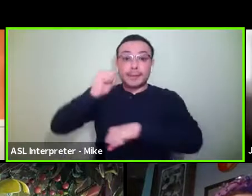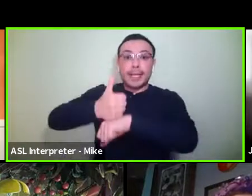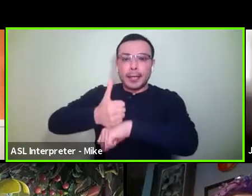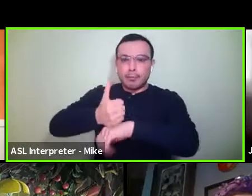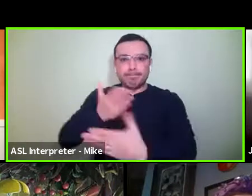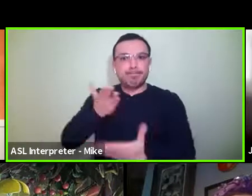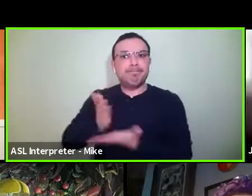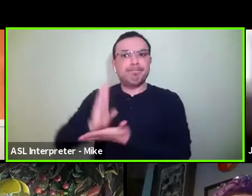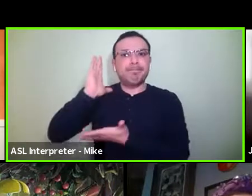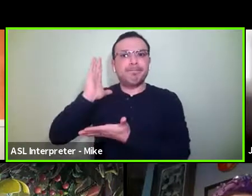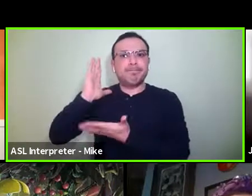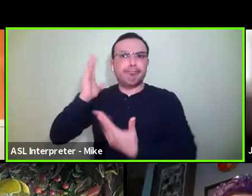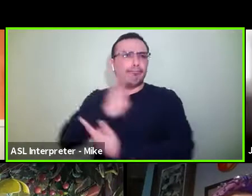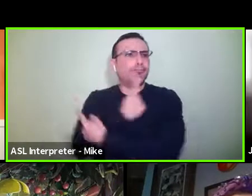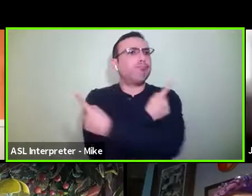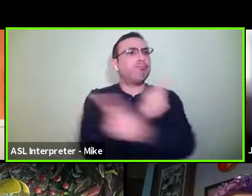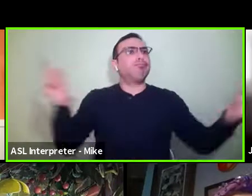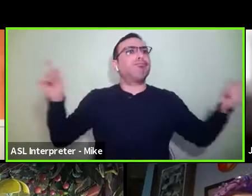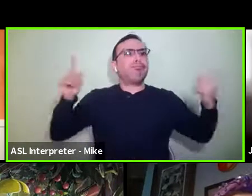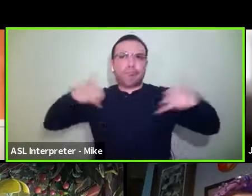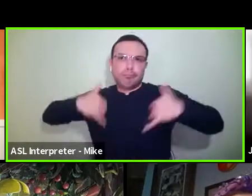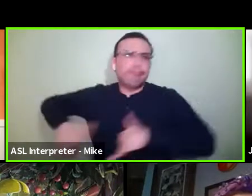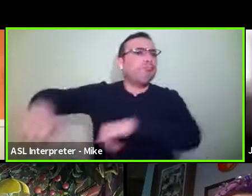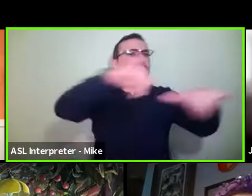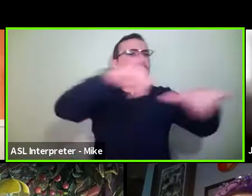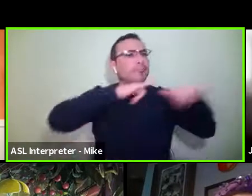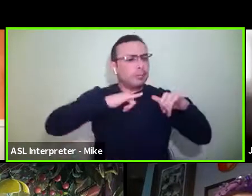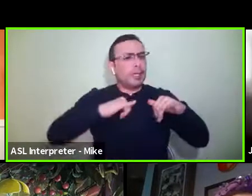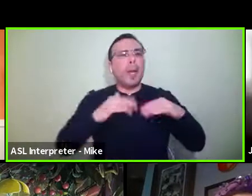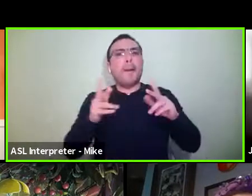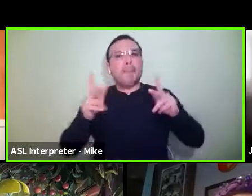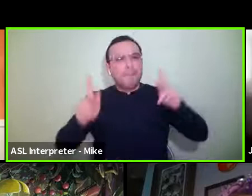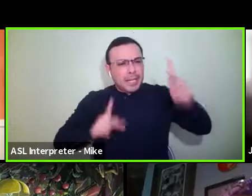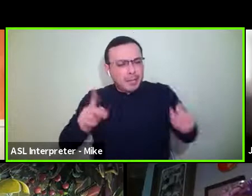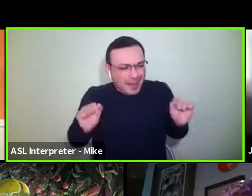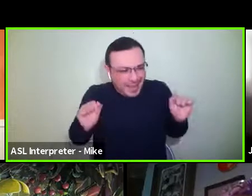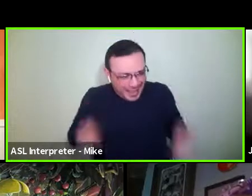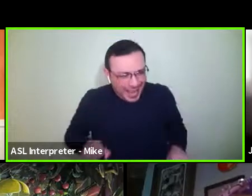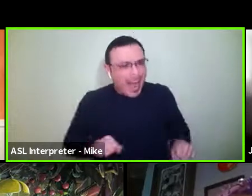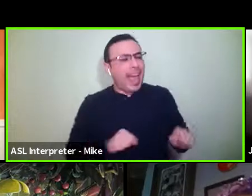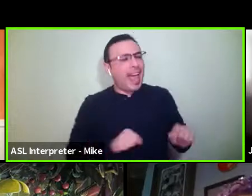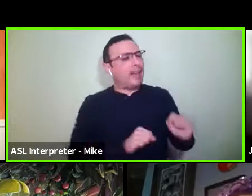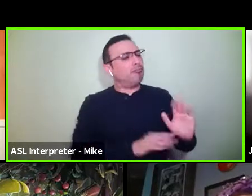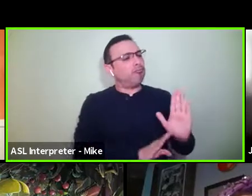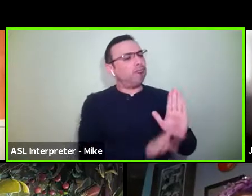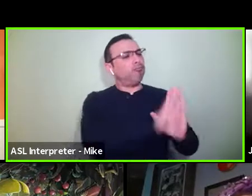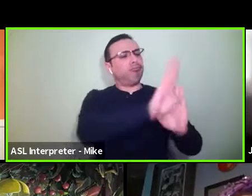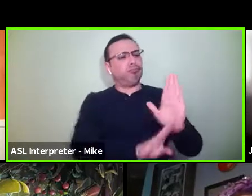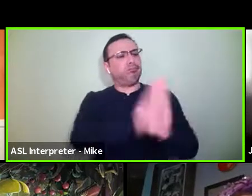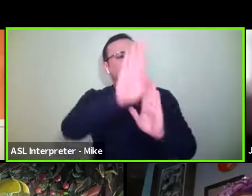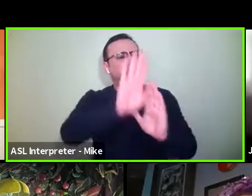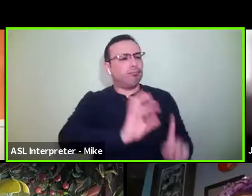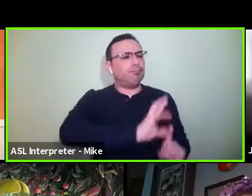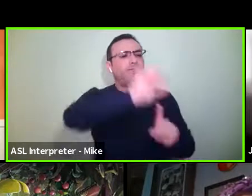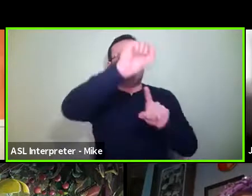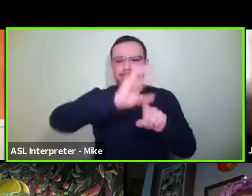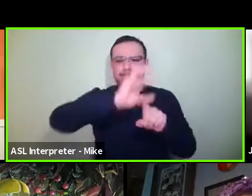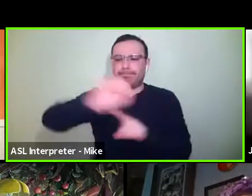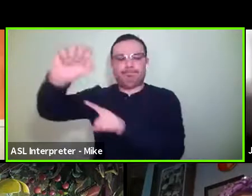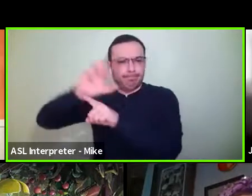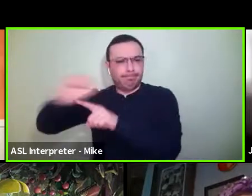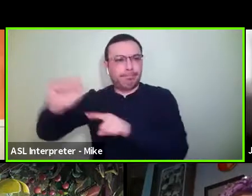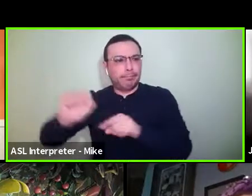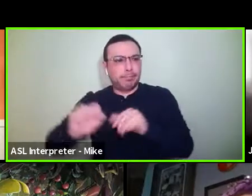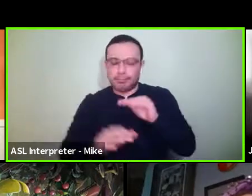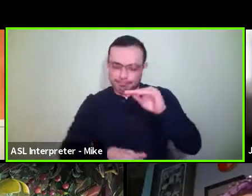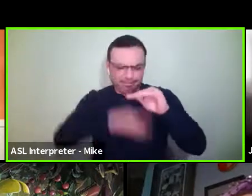flourishing is maximized for as many people as possible? I hope that I did justice to the question by slightly rephrasing it.